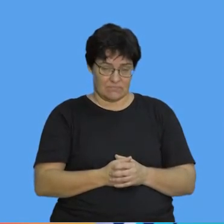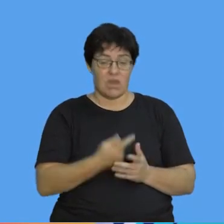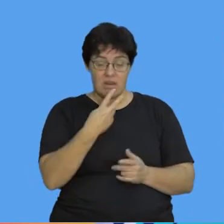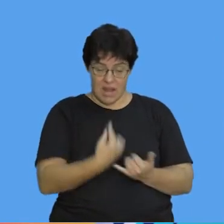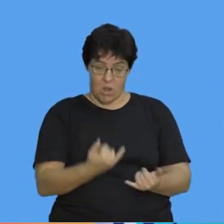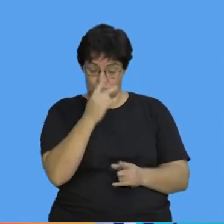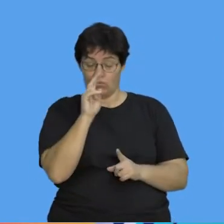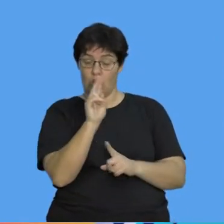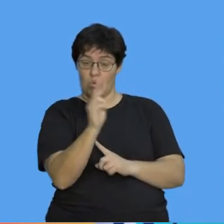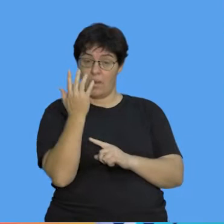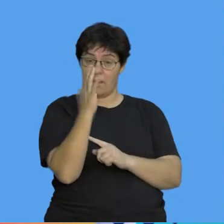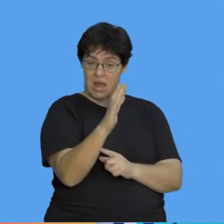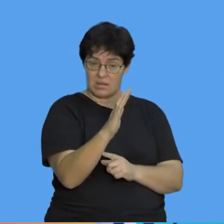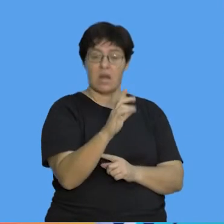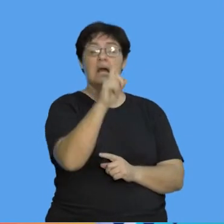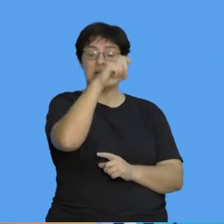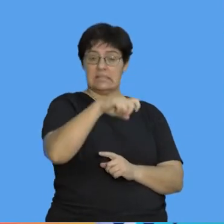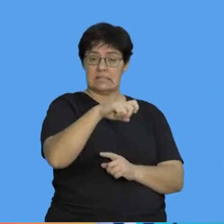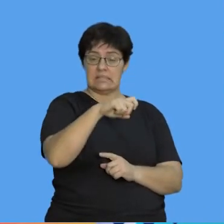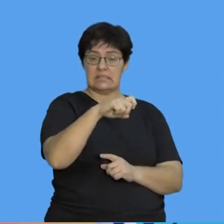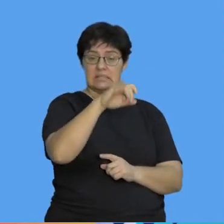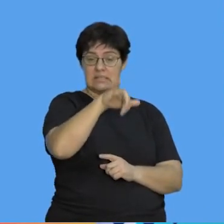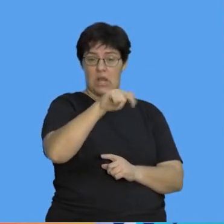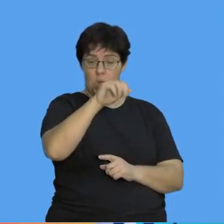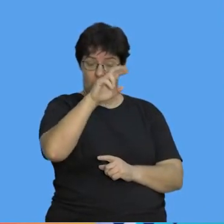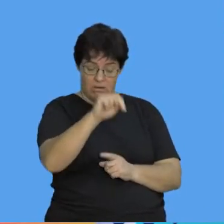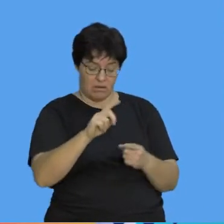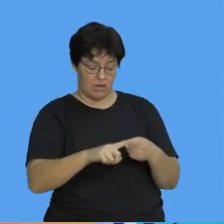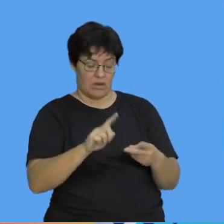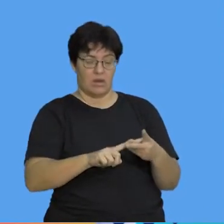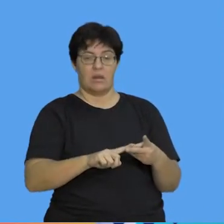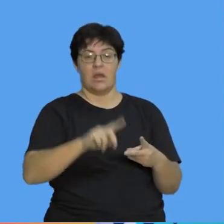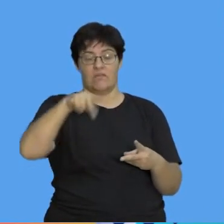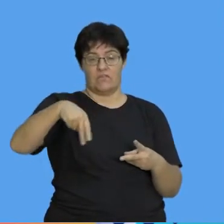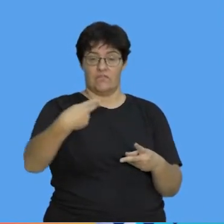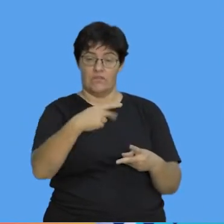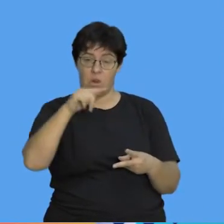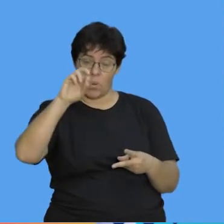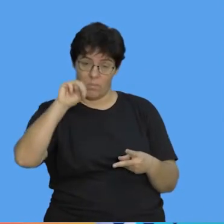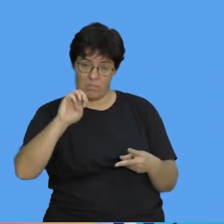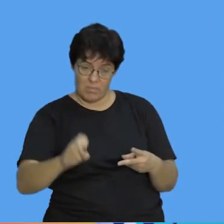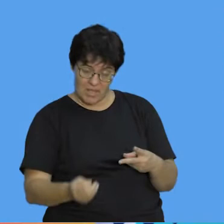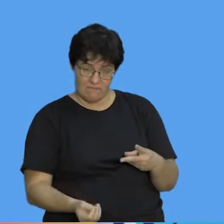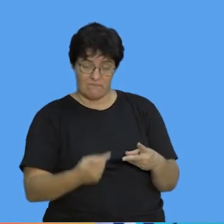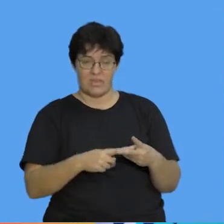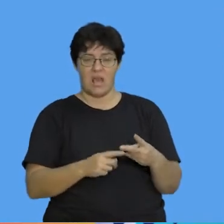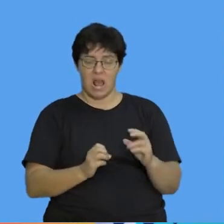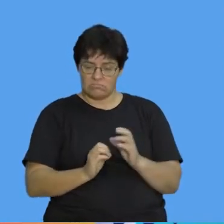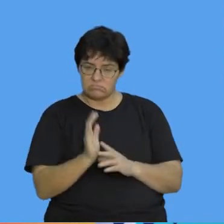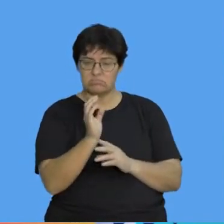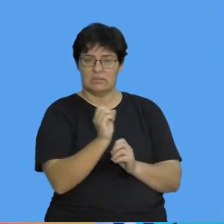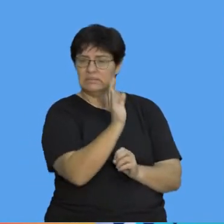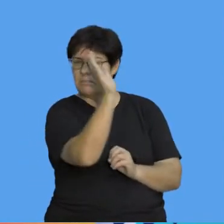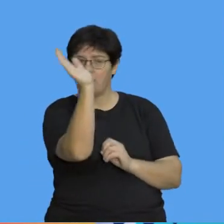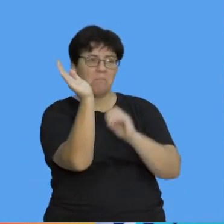at, all right, a plant that has xylem and phloem, so it can get bigger, right? The leaves can get bigger. It has